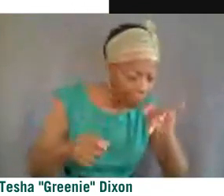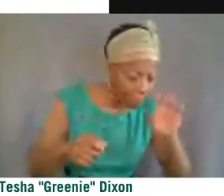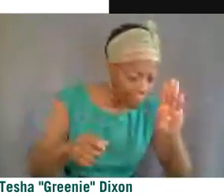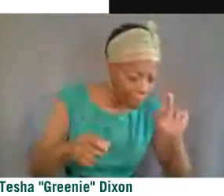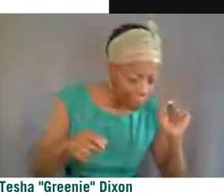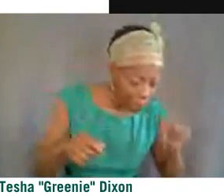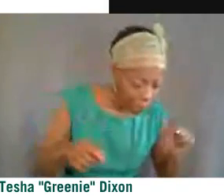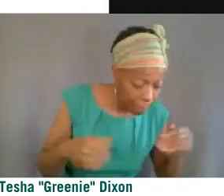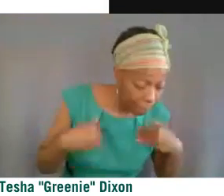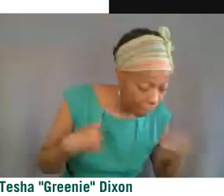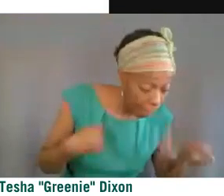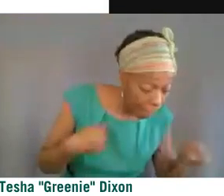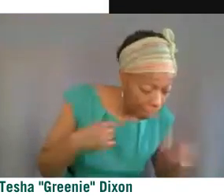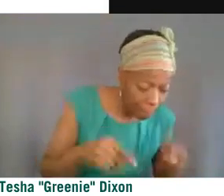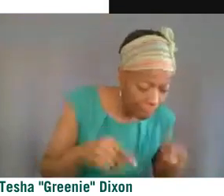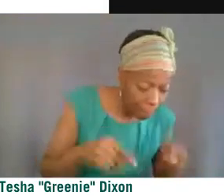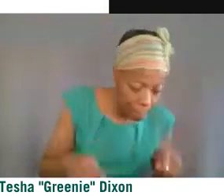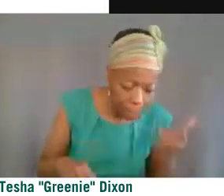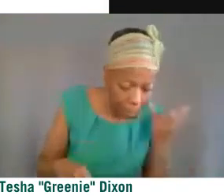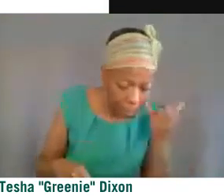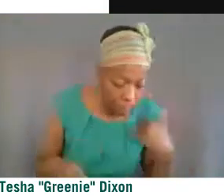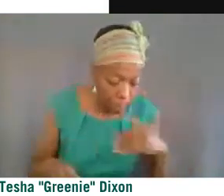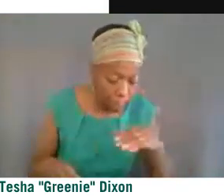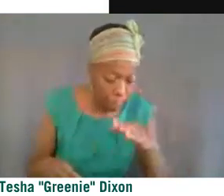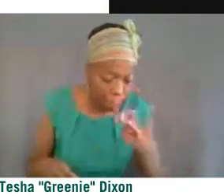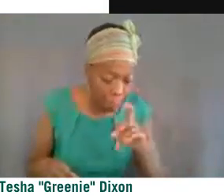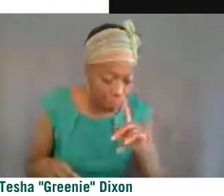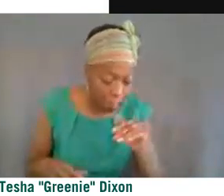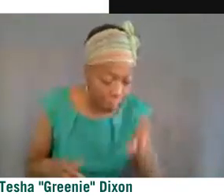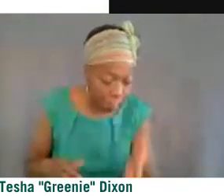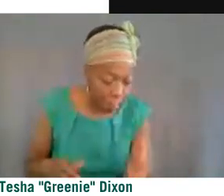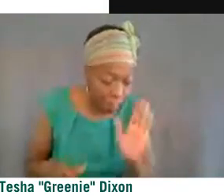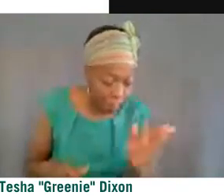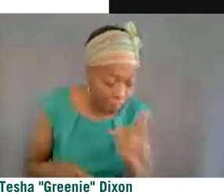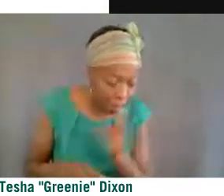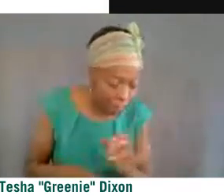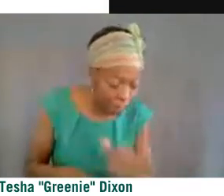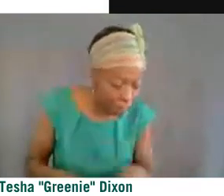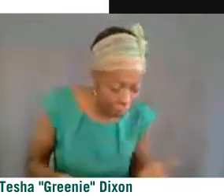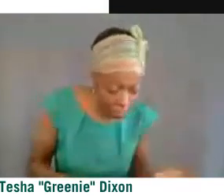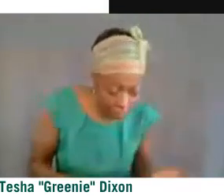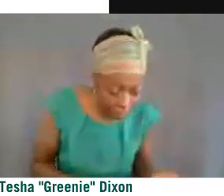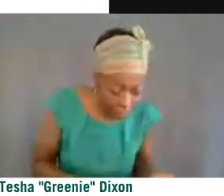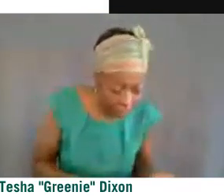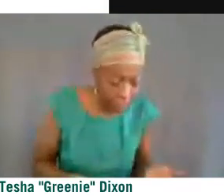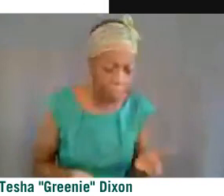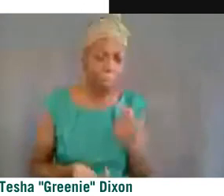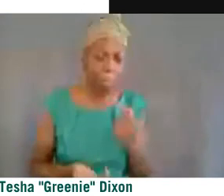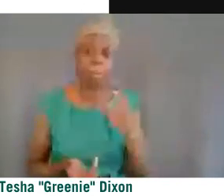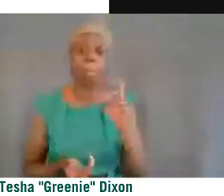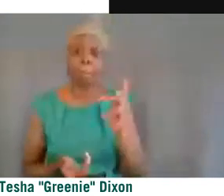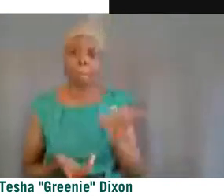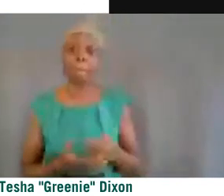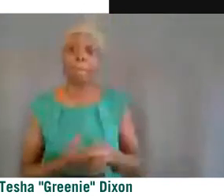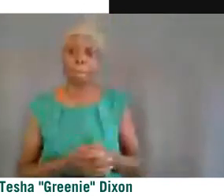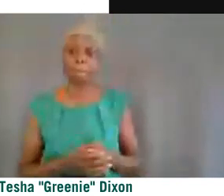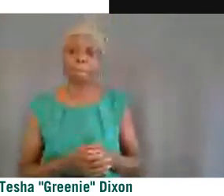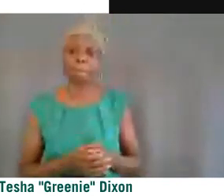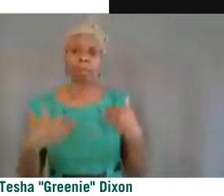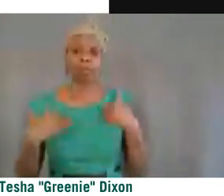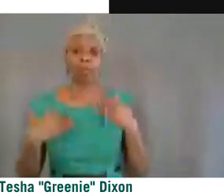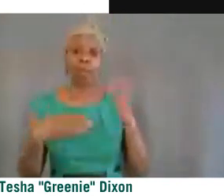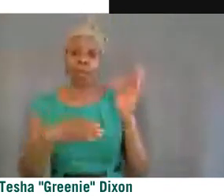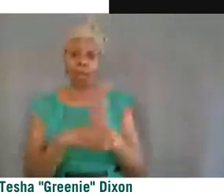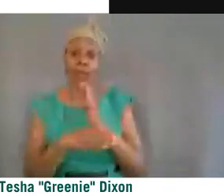our toolbox? And Botox is in the toolbox. It's in there. And to say, okay, we have a